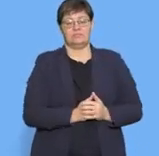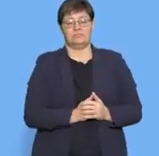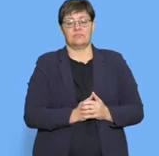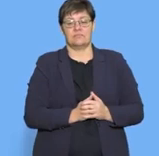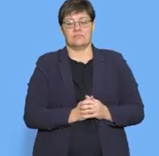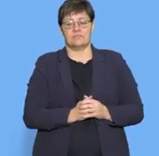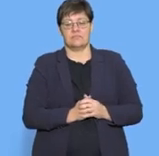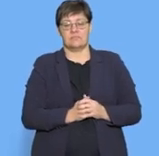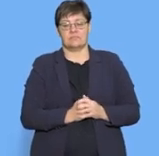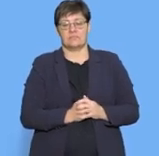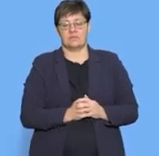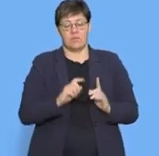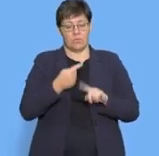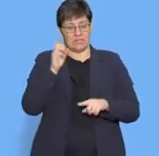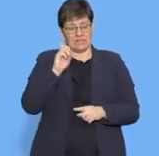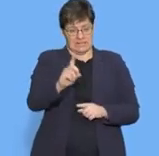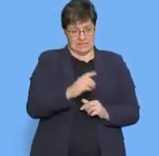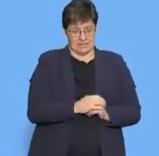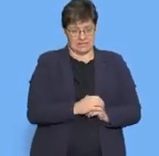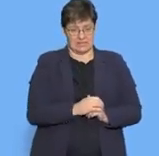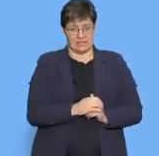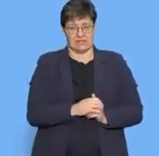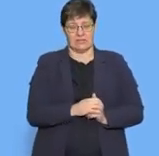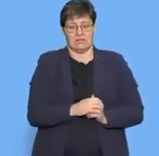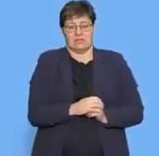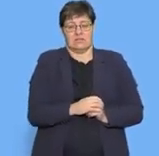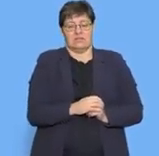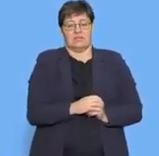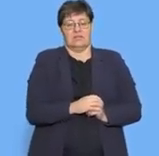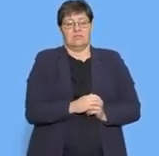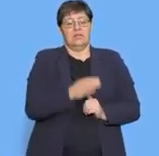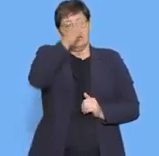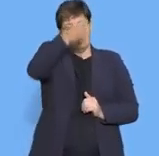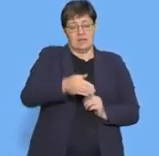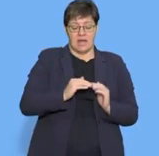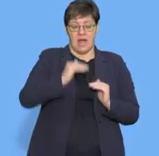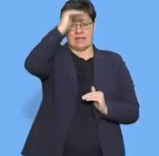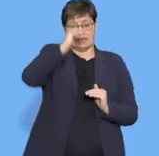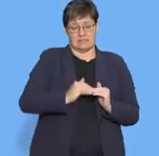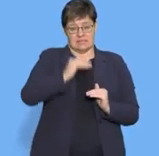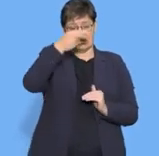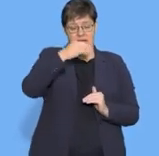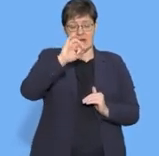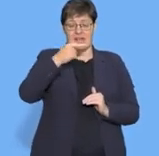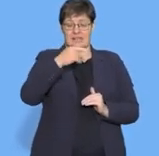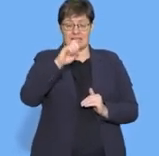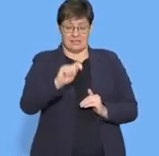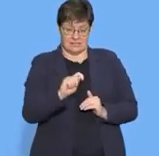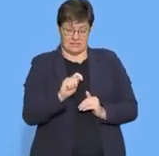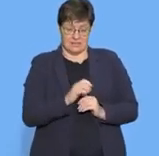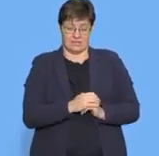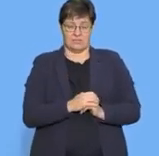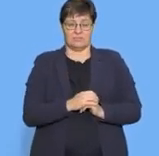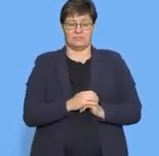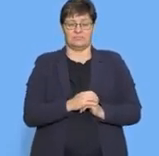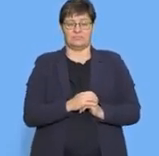AB. Let's call this point D. And this is our height. Okay, so this is our height of our